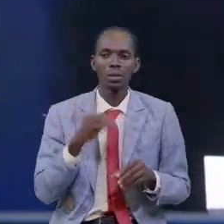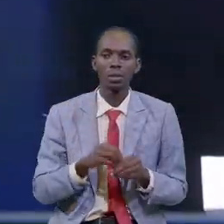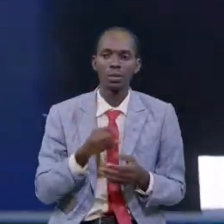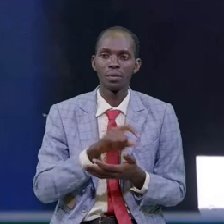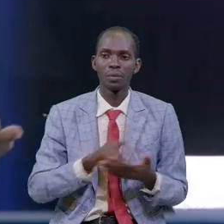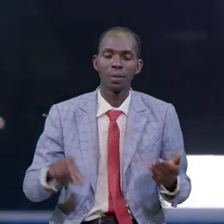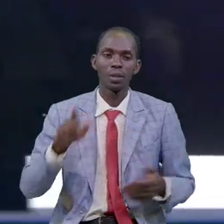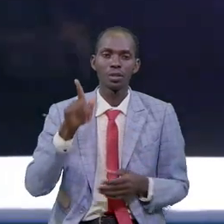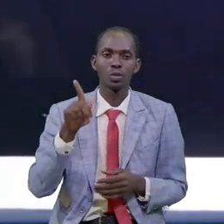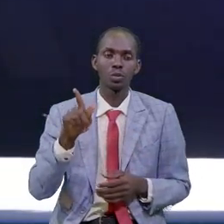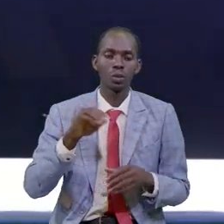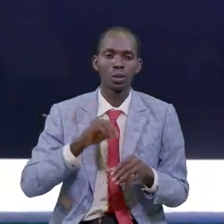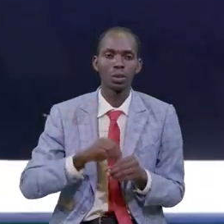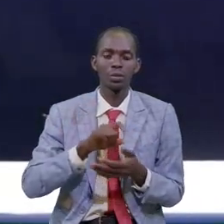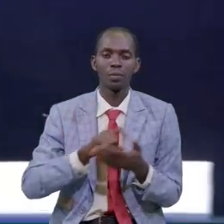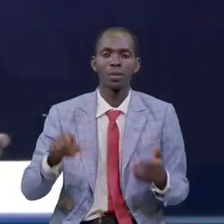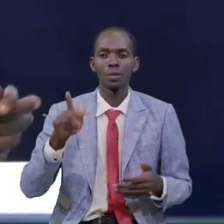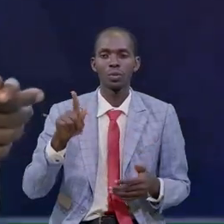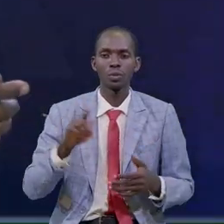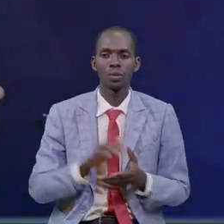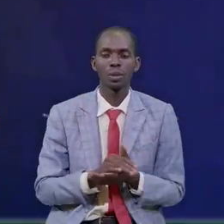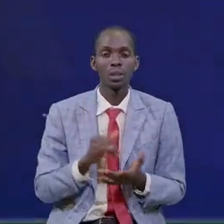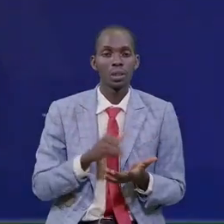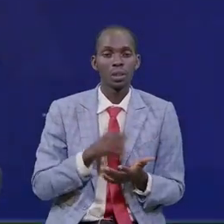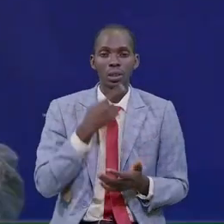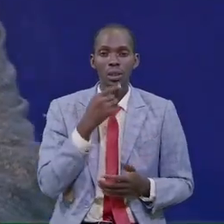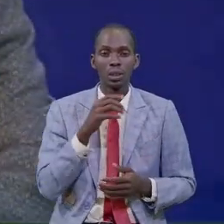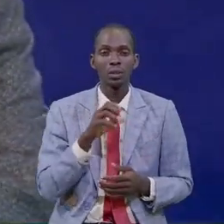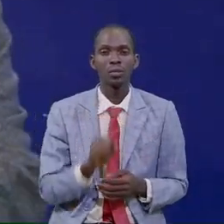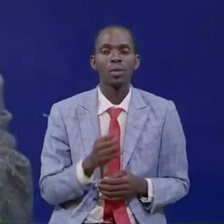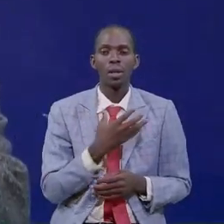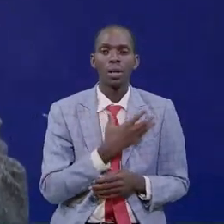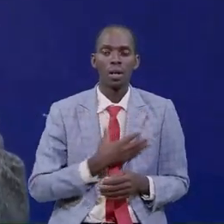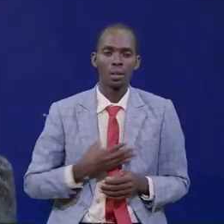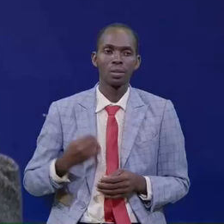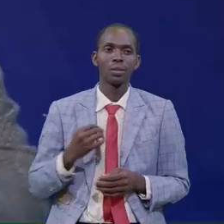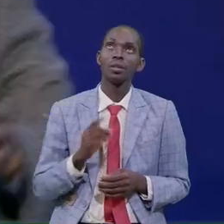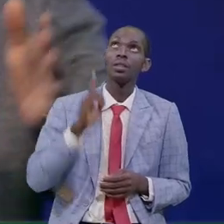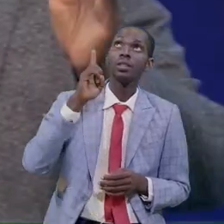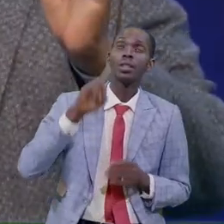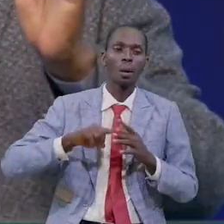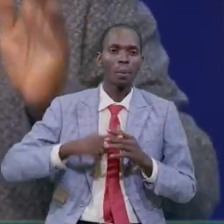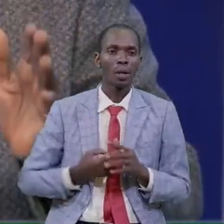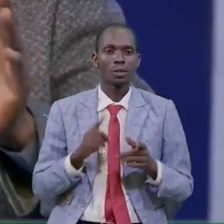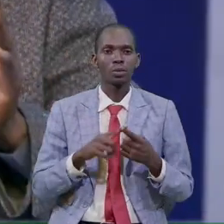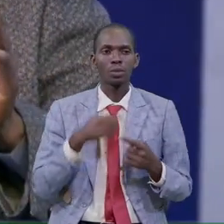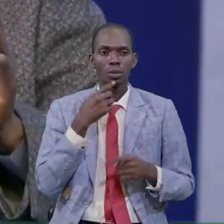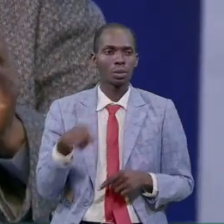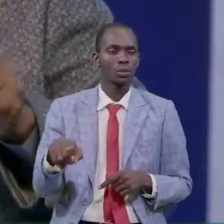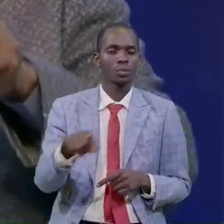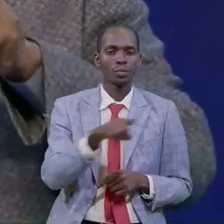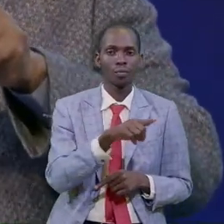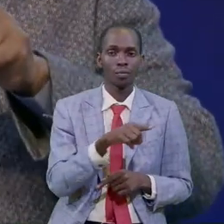verse 21, he says, and he began to say unto them this